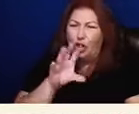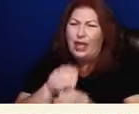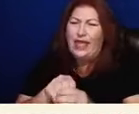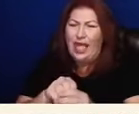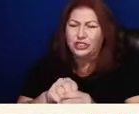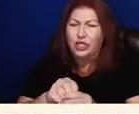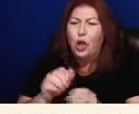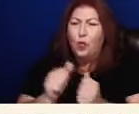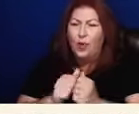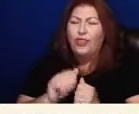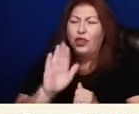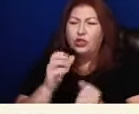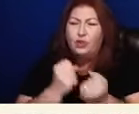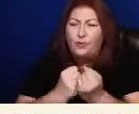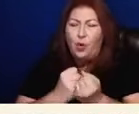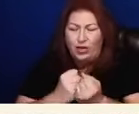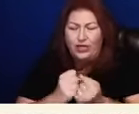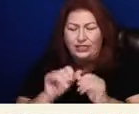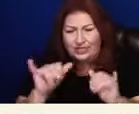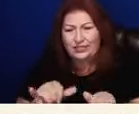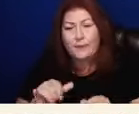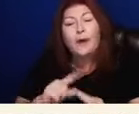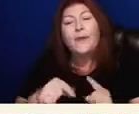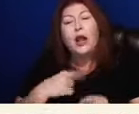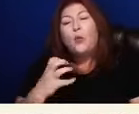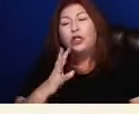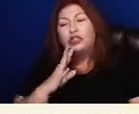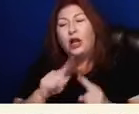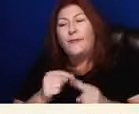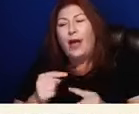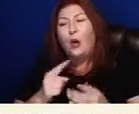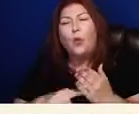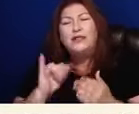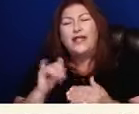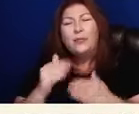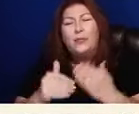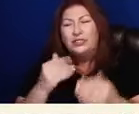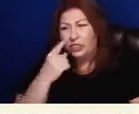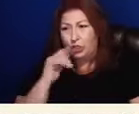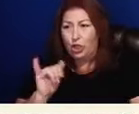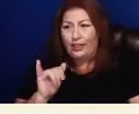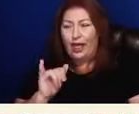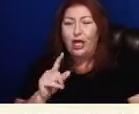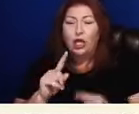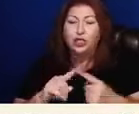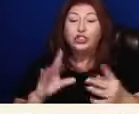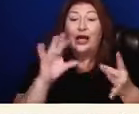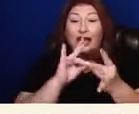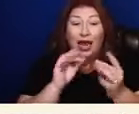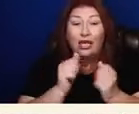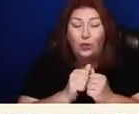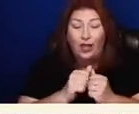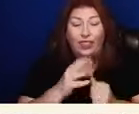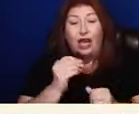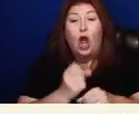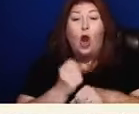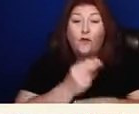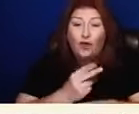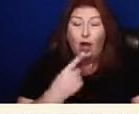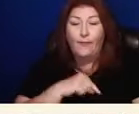systems. But I want to talk now a little bit about what does the process look like to connect with and overcome our